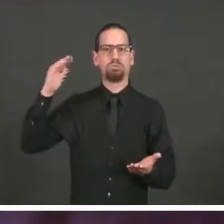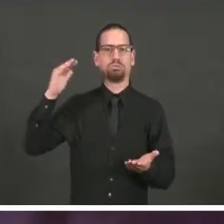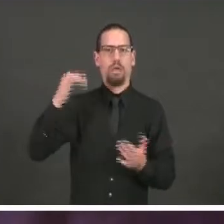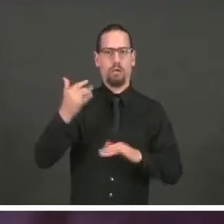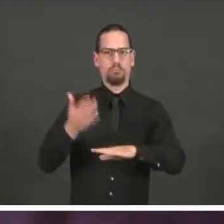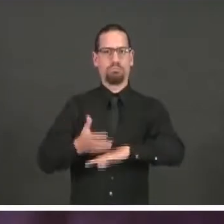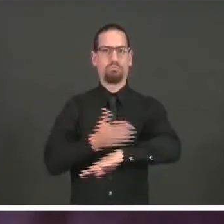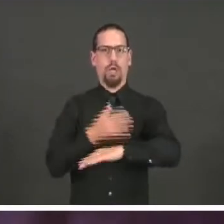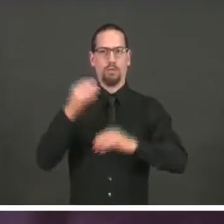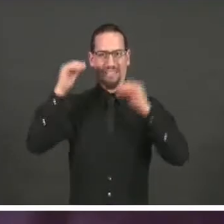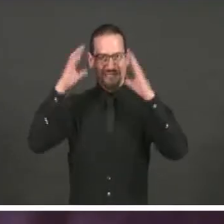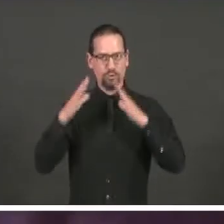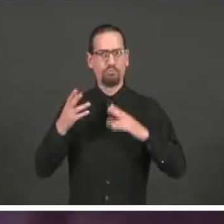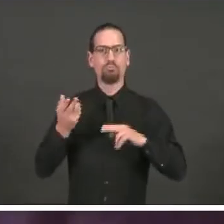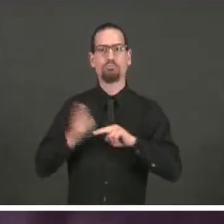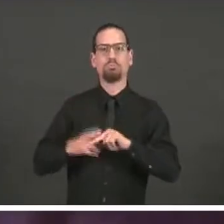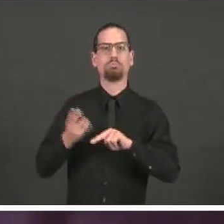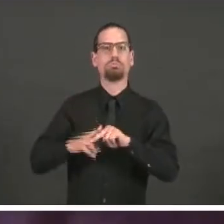for us.